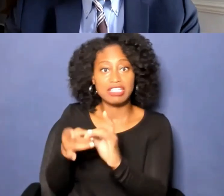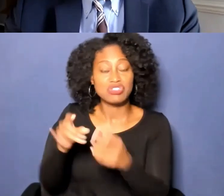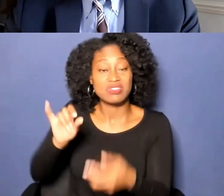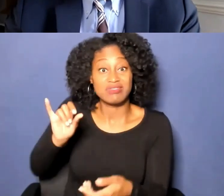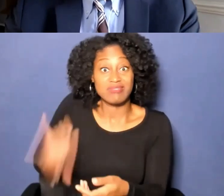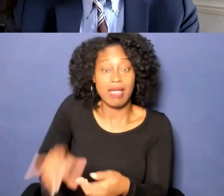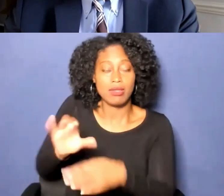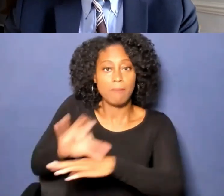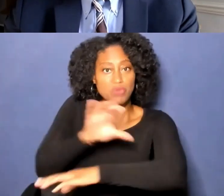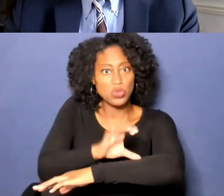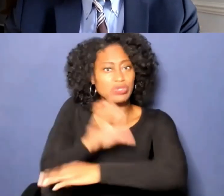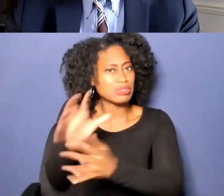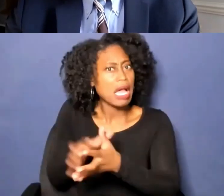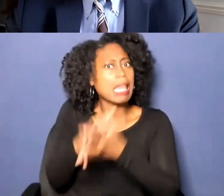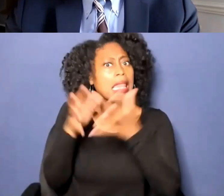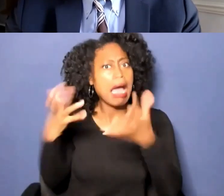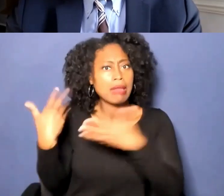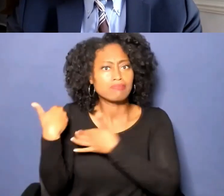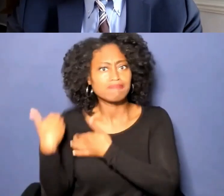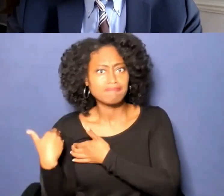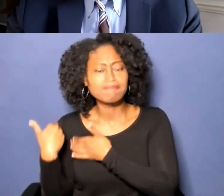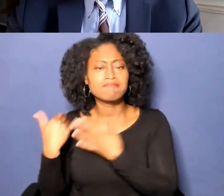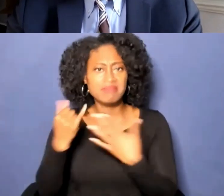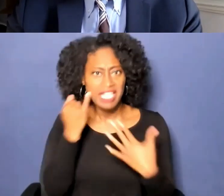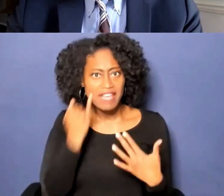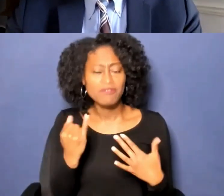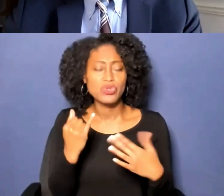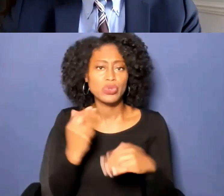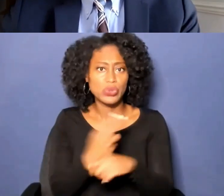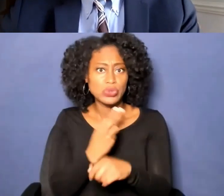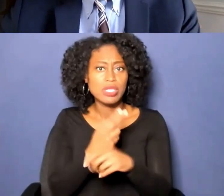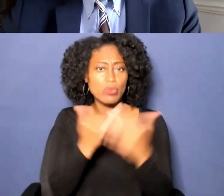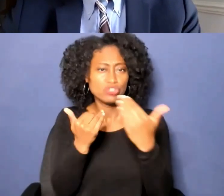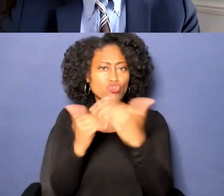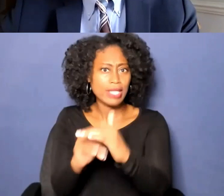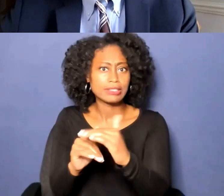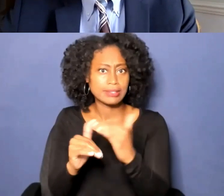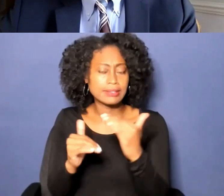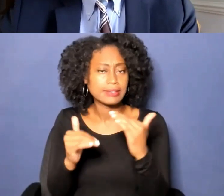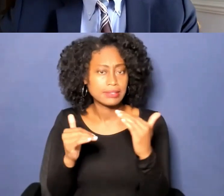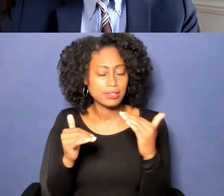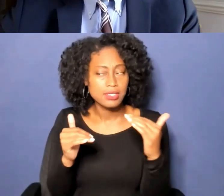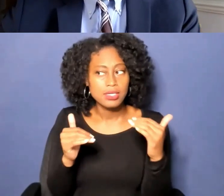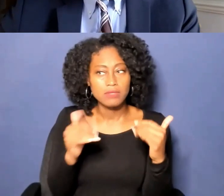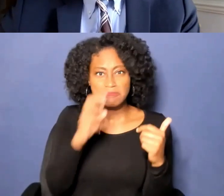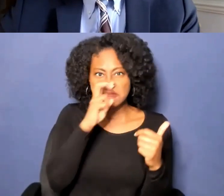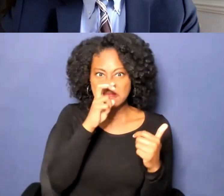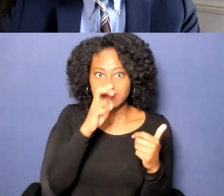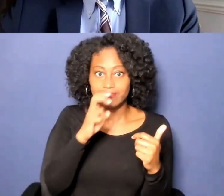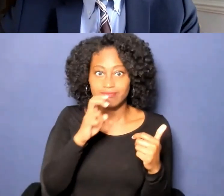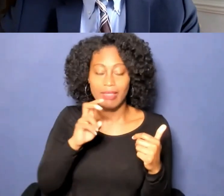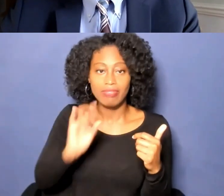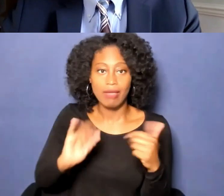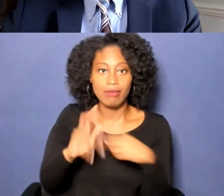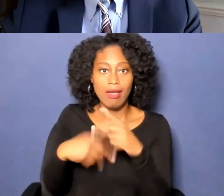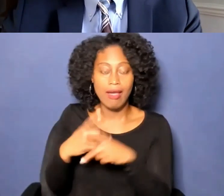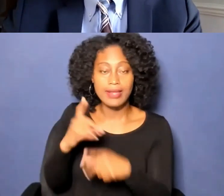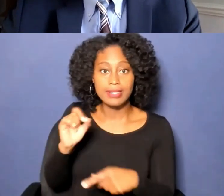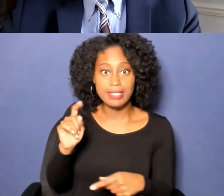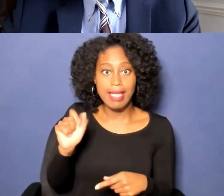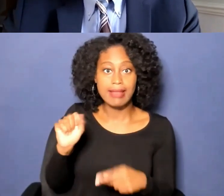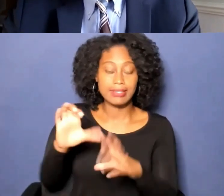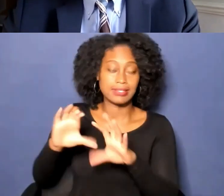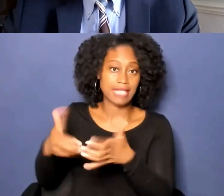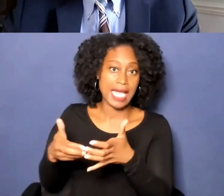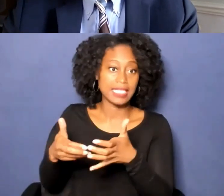computer. So every kind of, the question about, no, this really